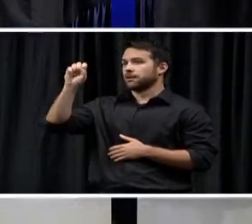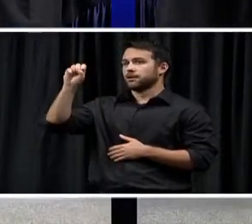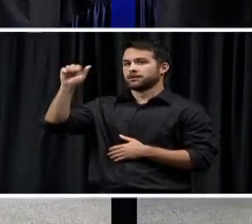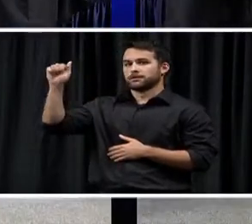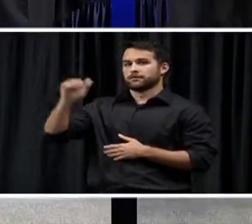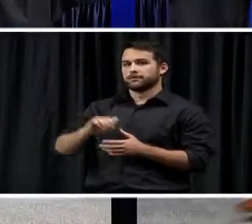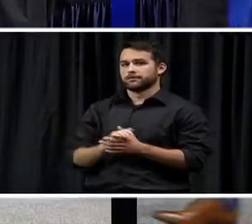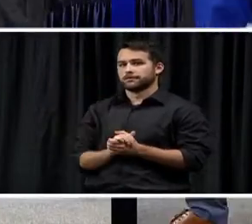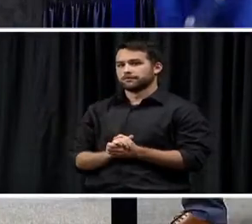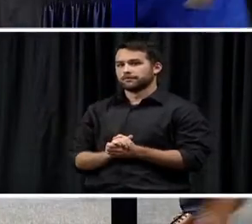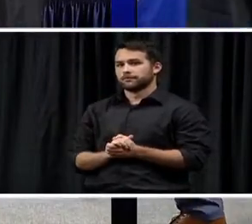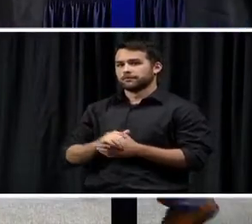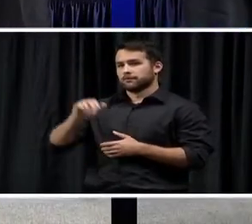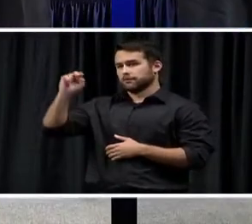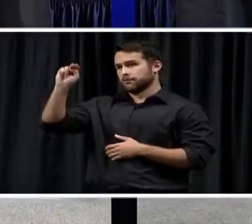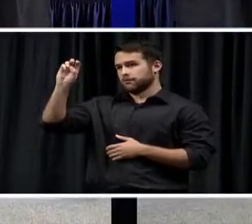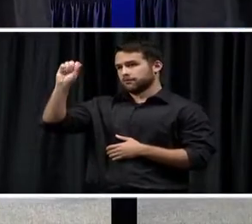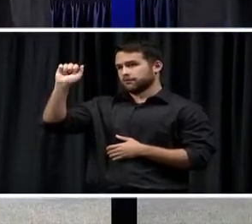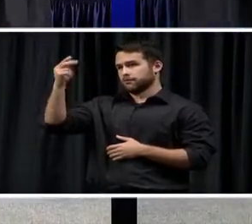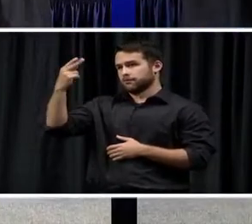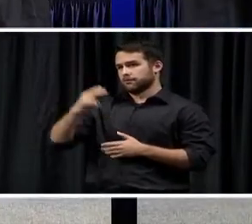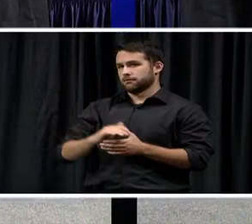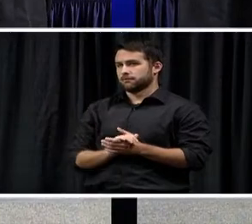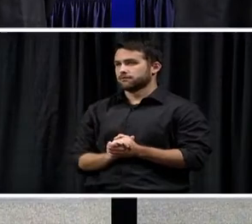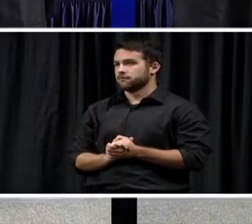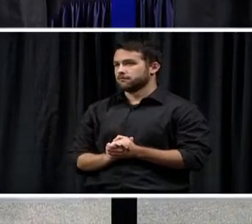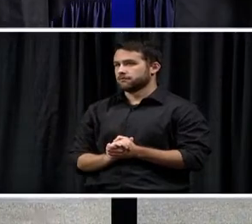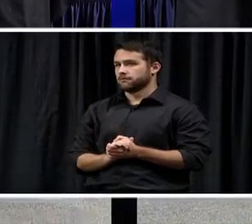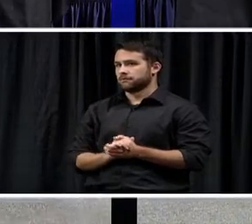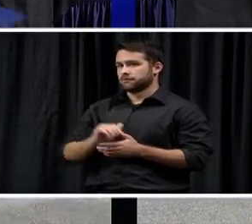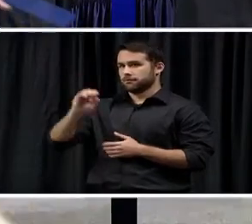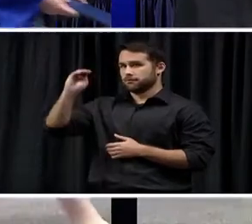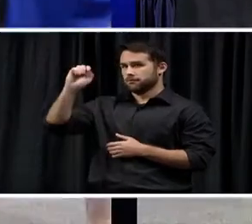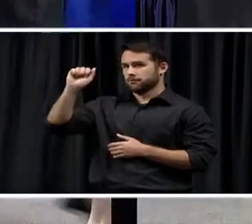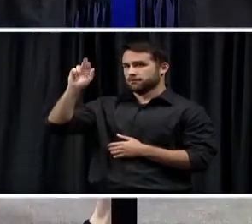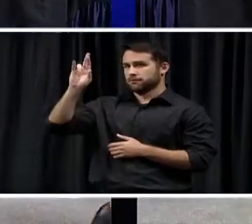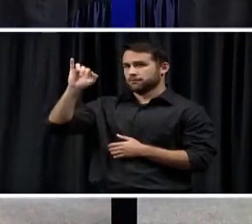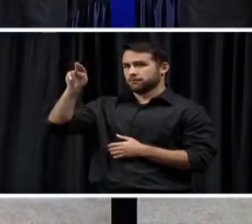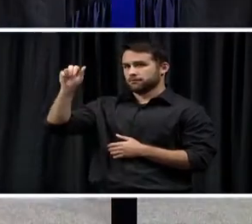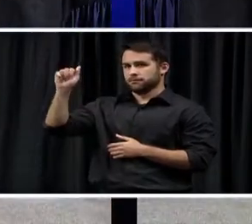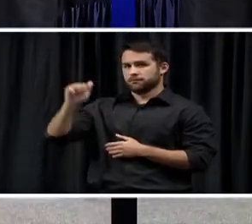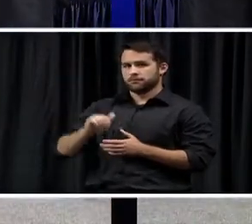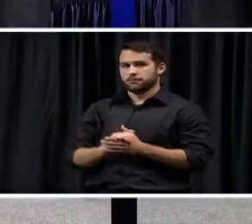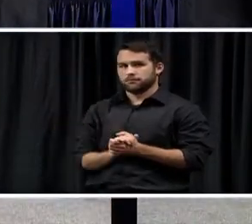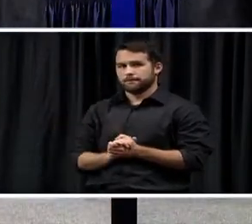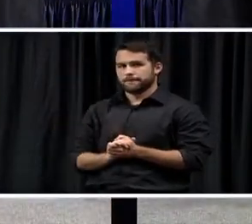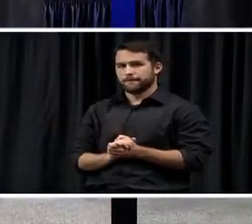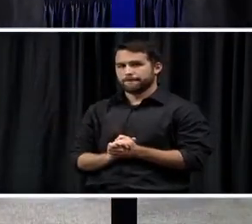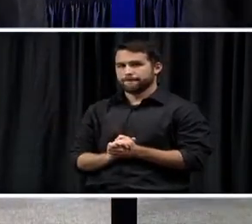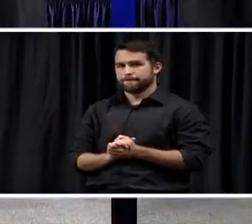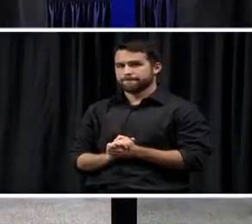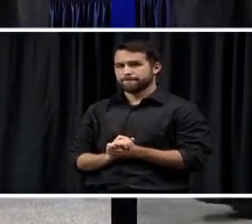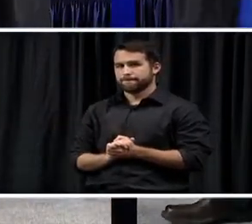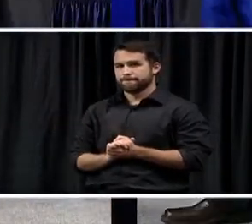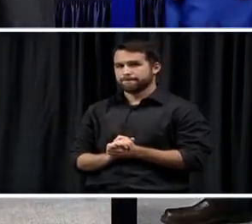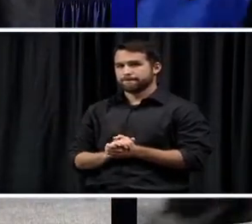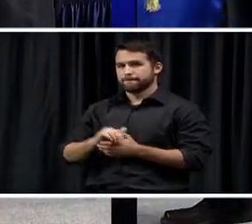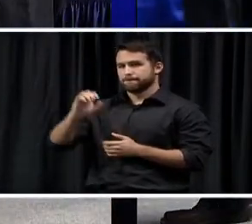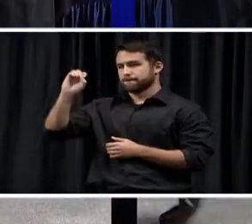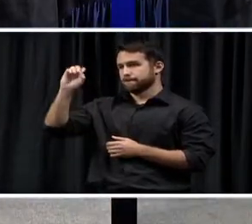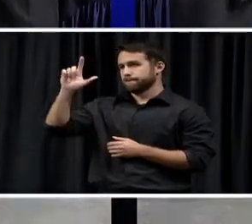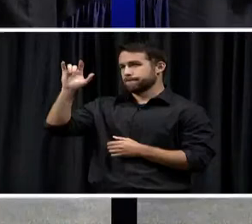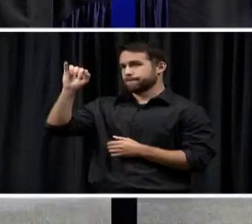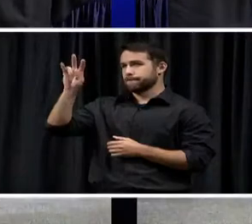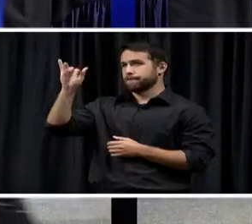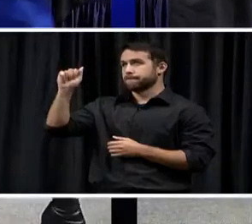Spiegel. Noah Benjamin Smith. Marina Alitza Stanley. Olivia